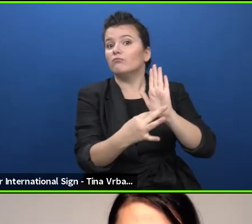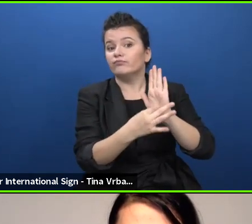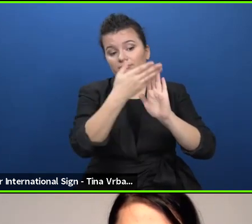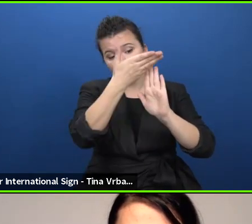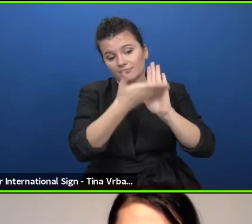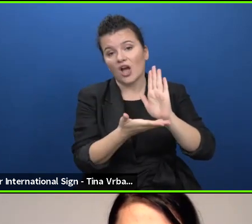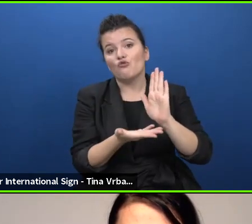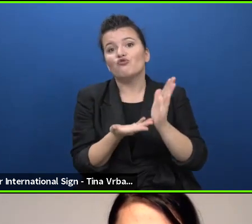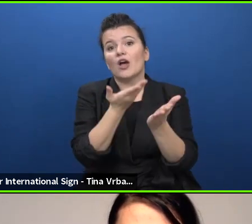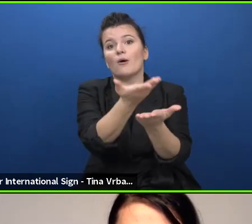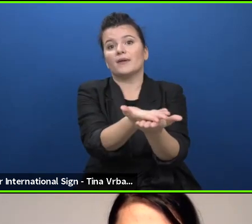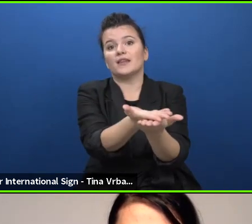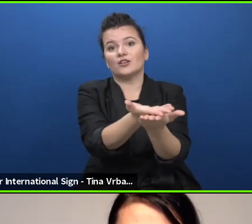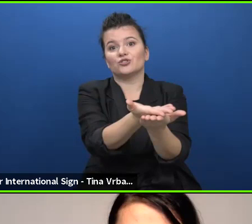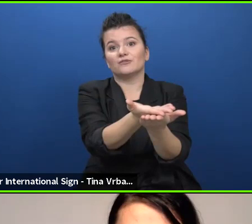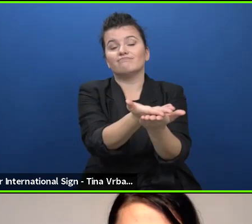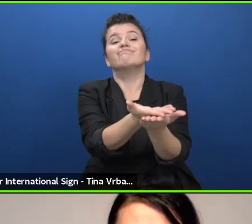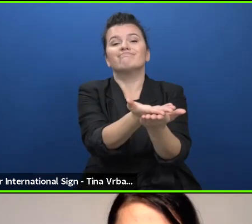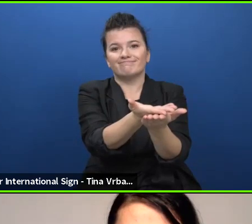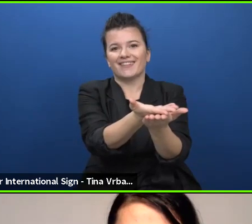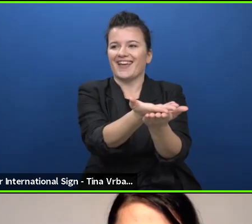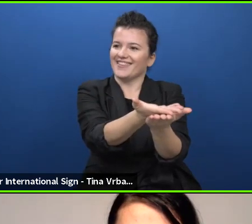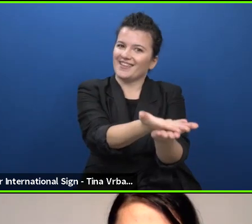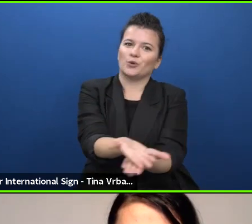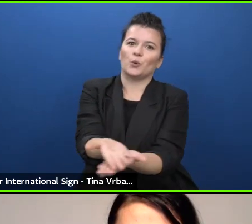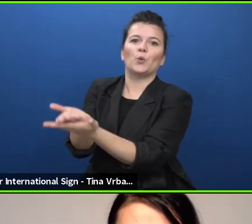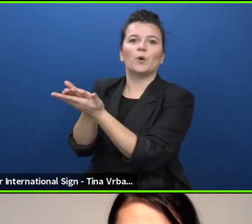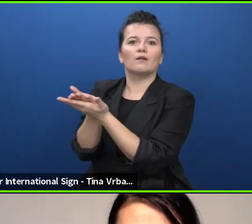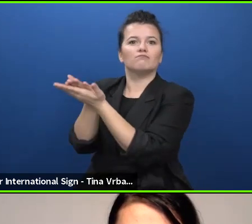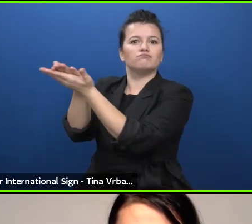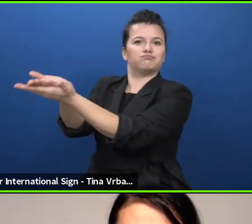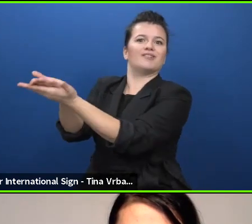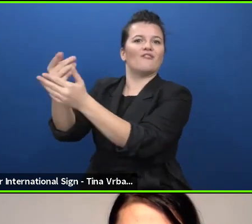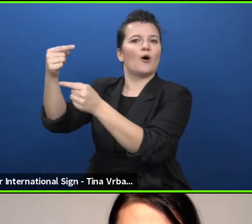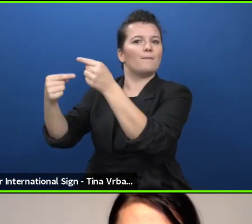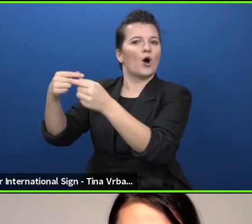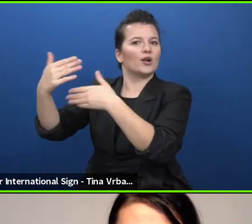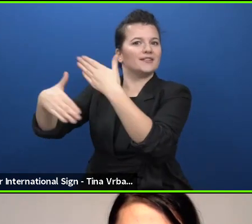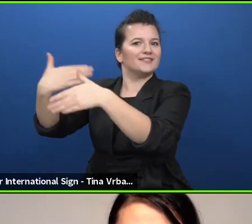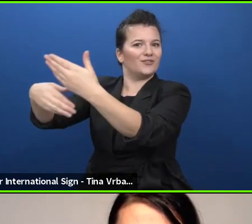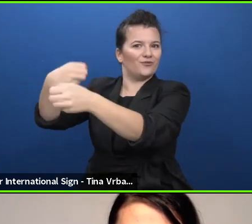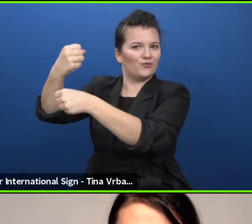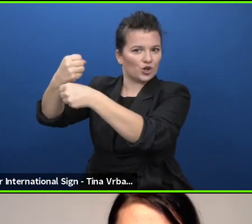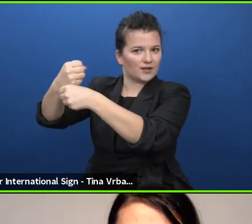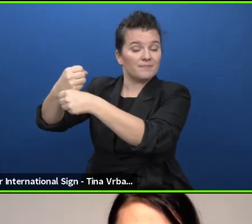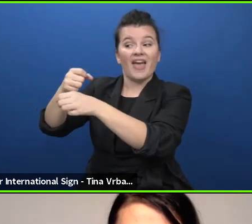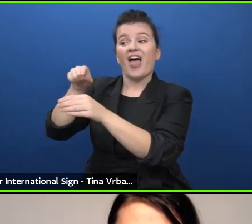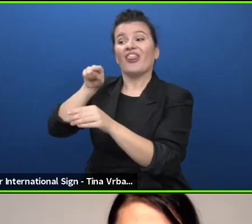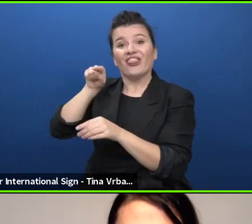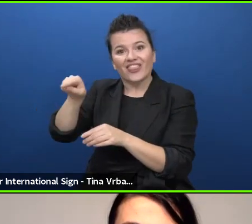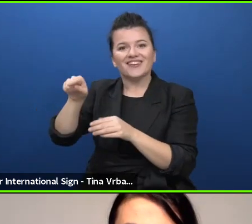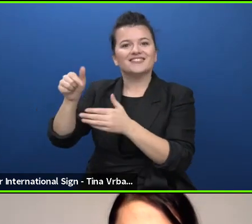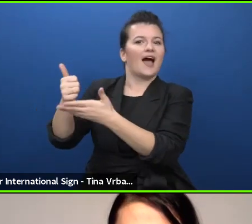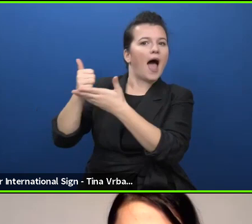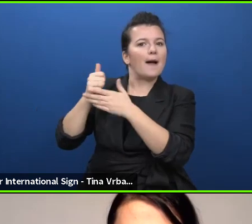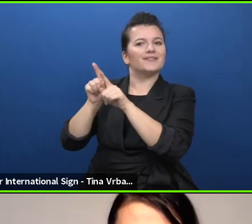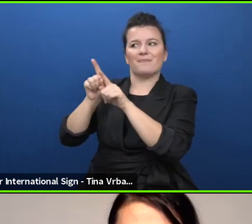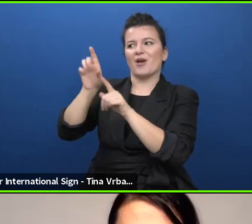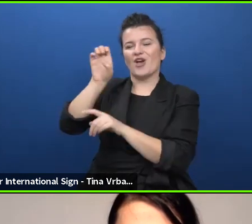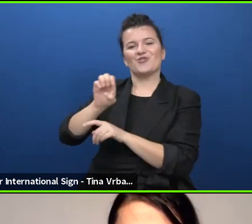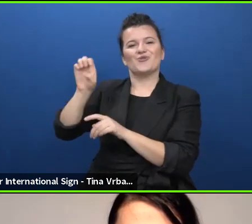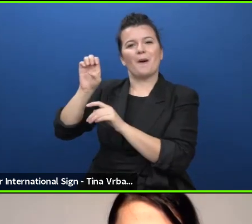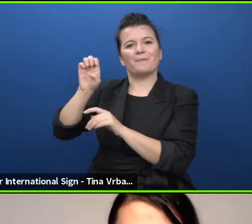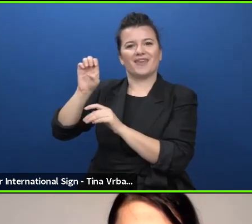be the basis of our future action at the European level. Obviously,